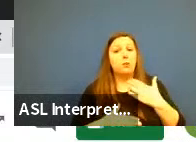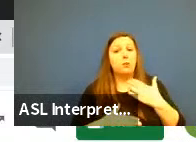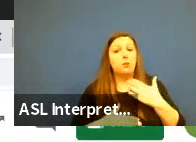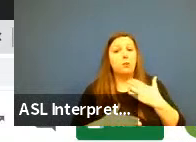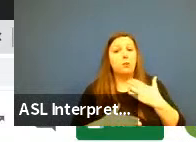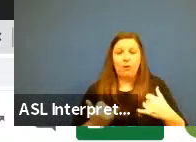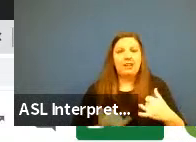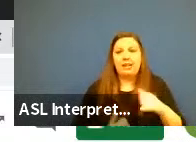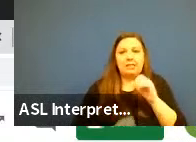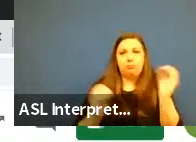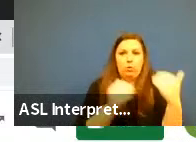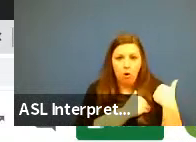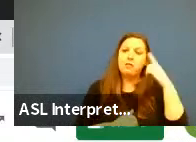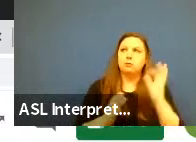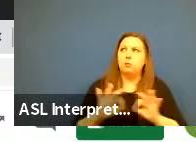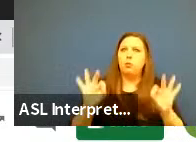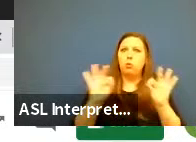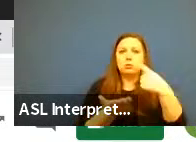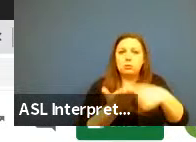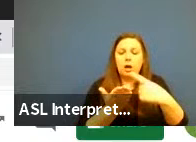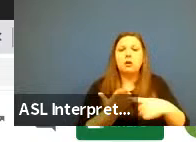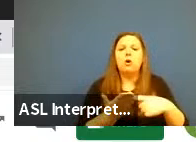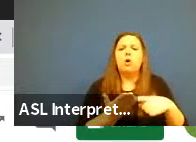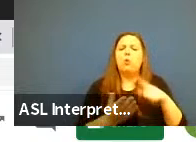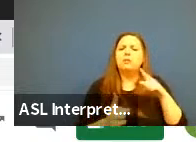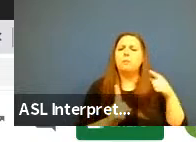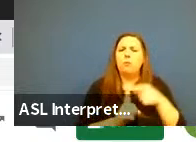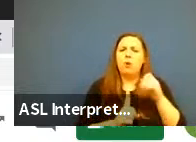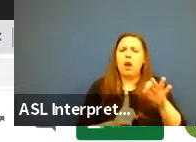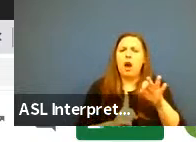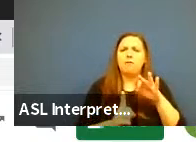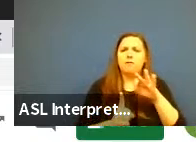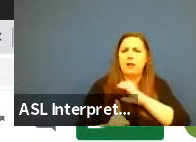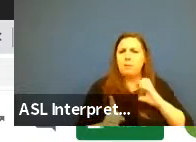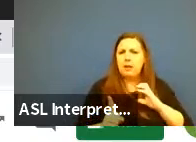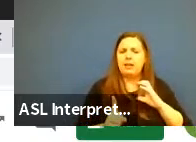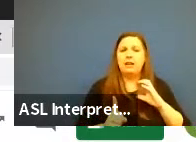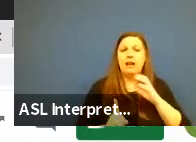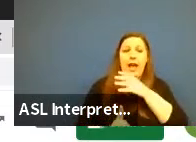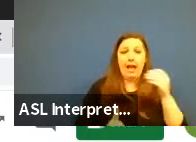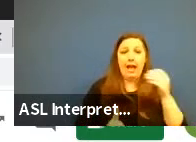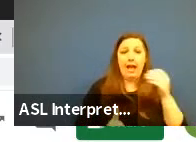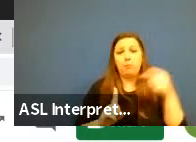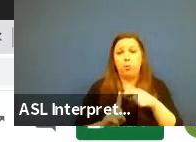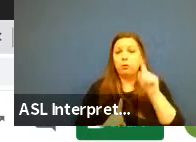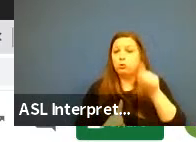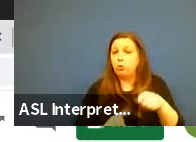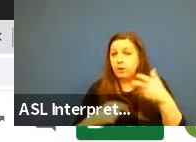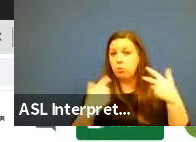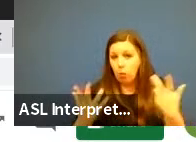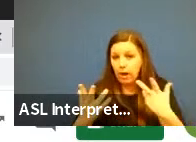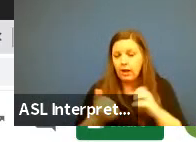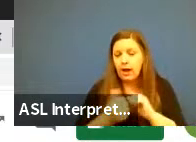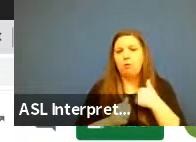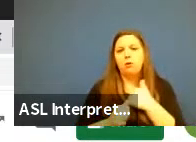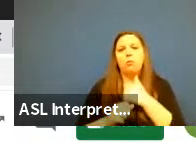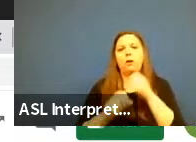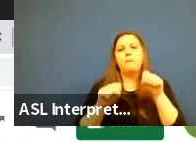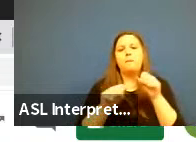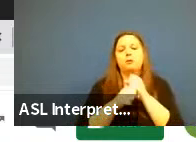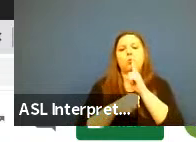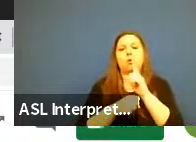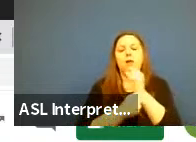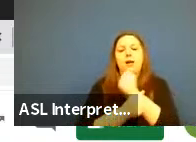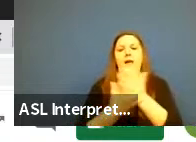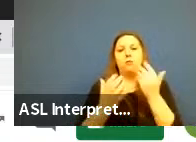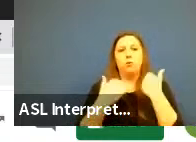worth talking about what the purpose of the committees are and what the purpose should be and how we can make sure that everybody is getting the information they